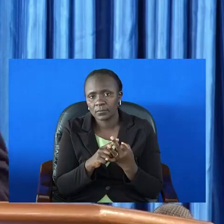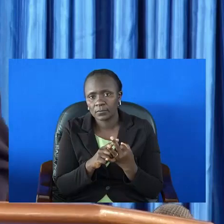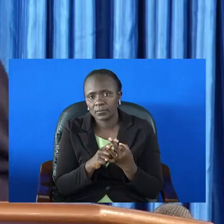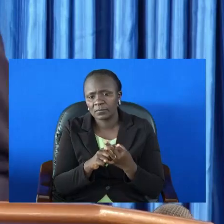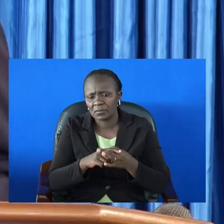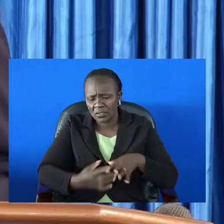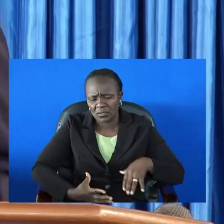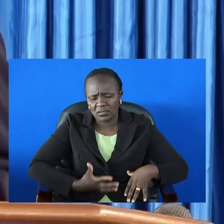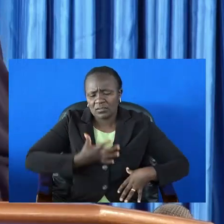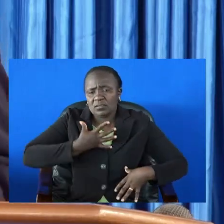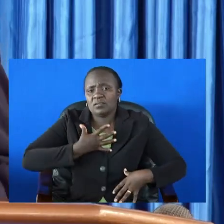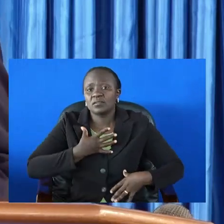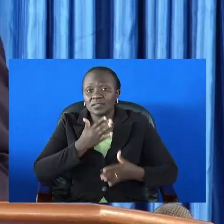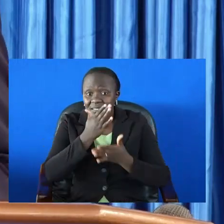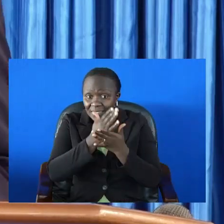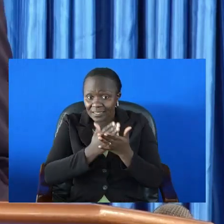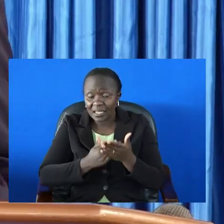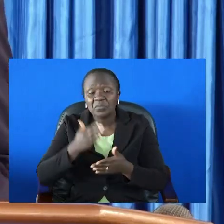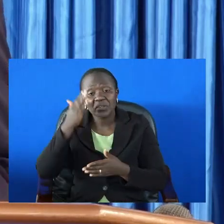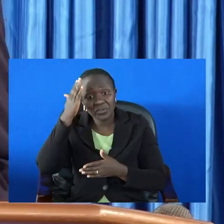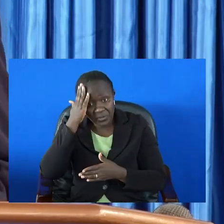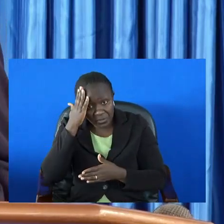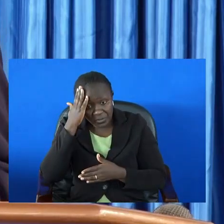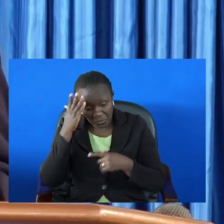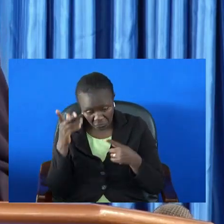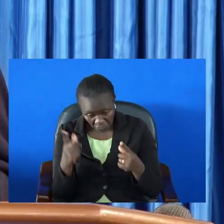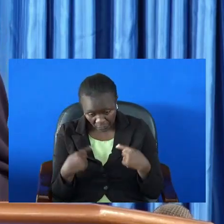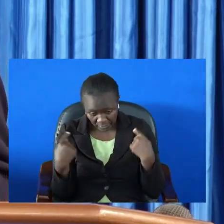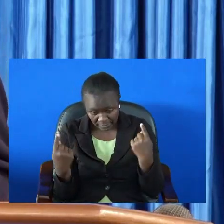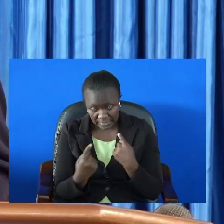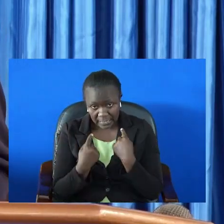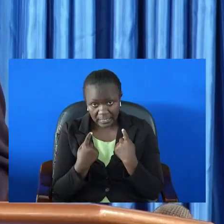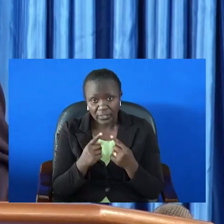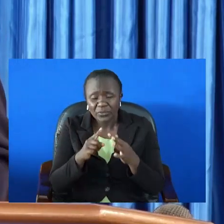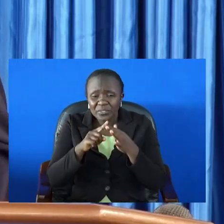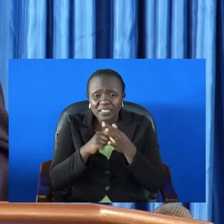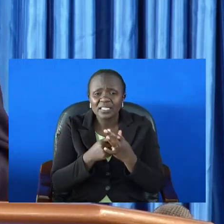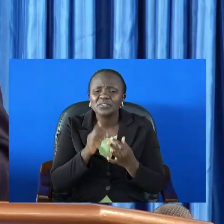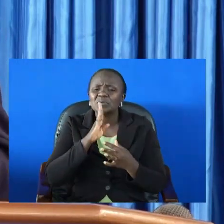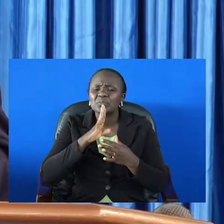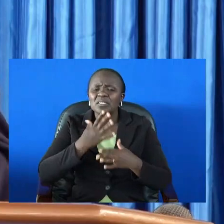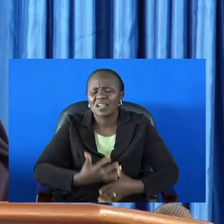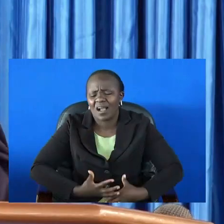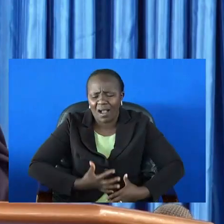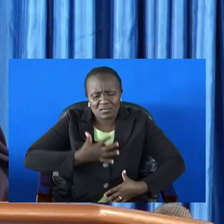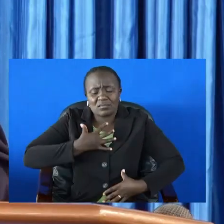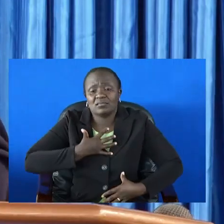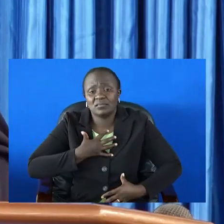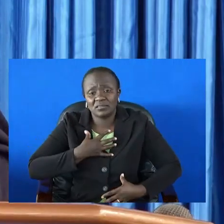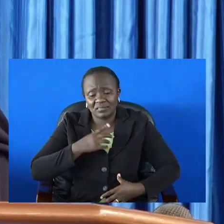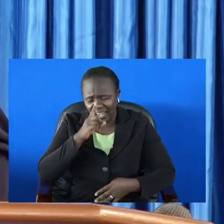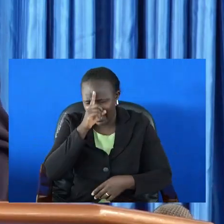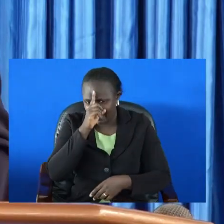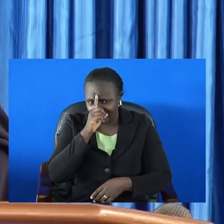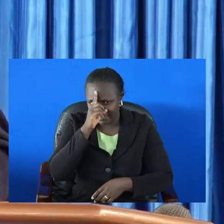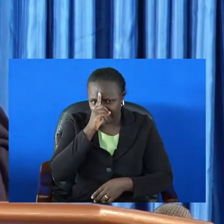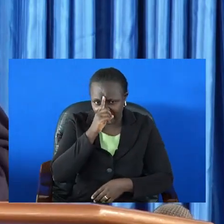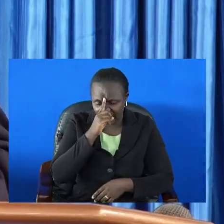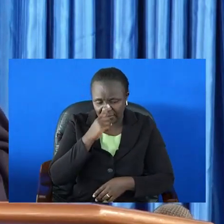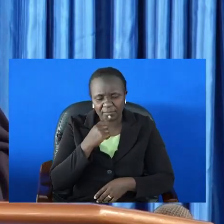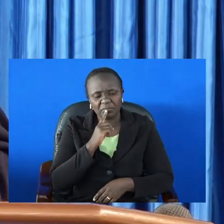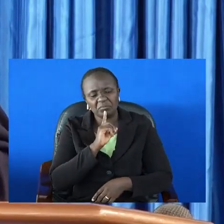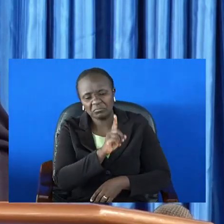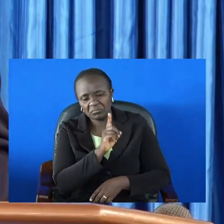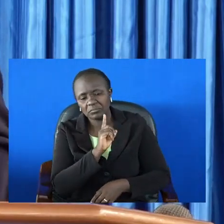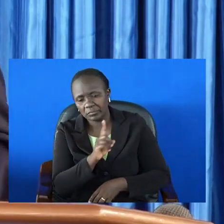anger. Some of us, when we know that we have sinned, we begin to become so angry and